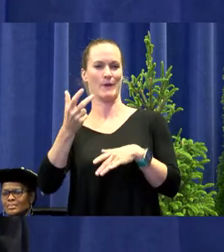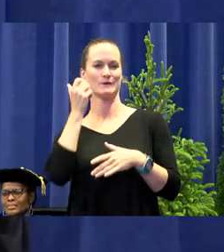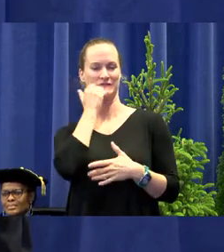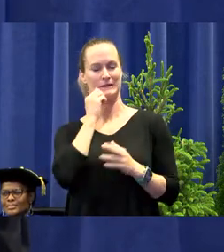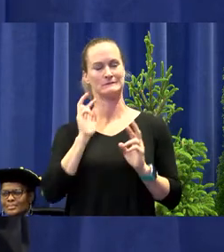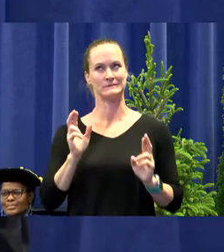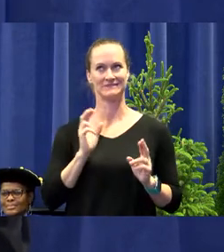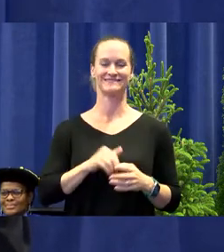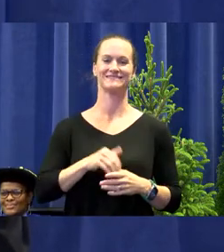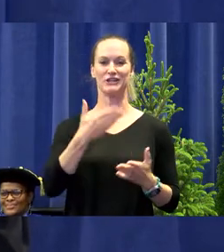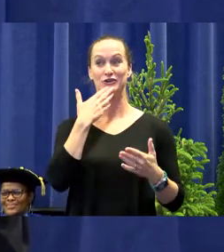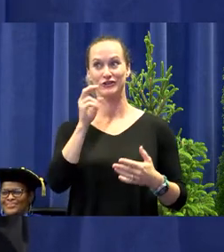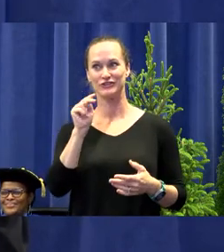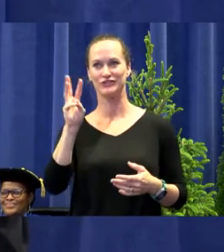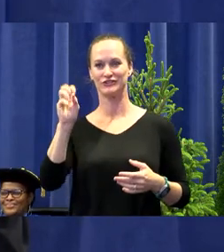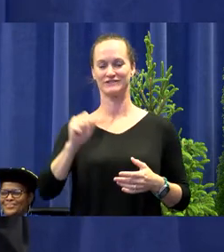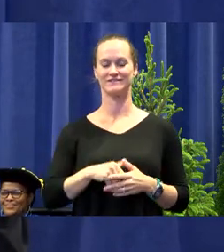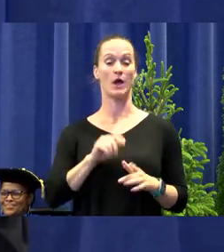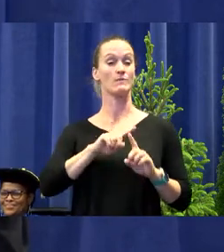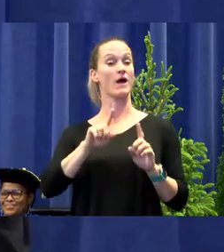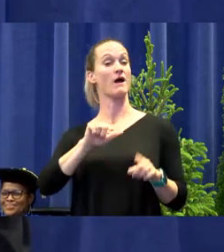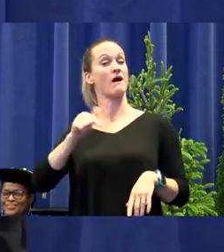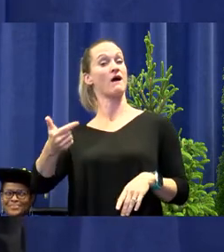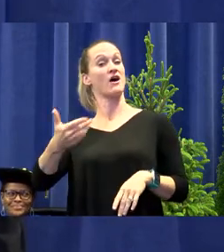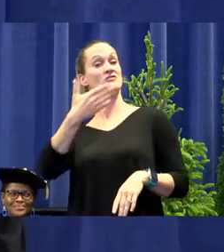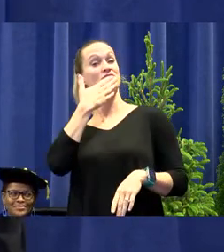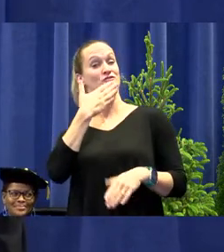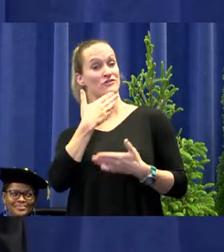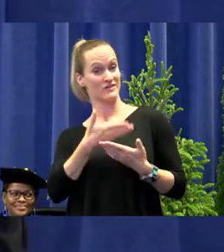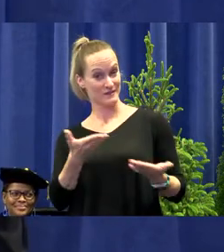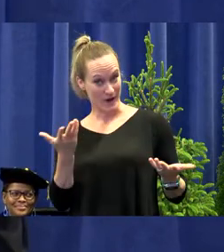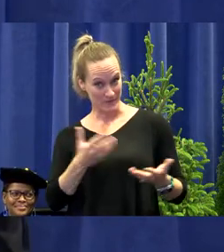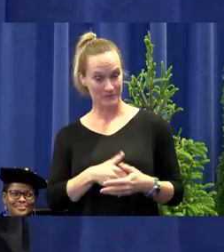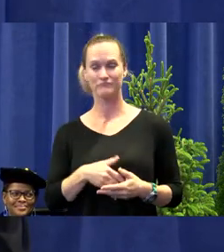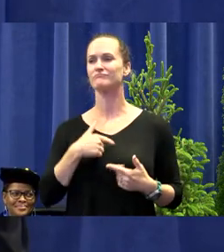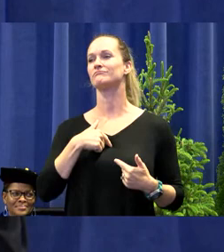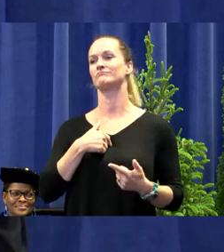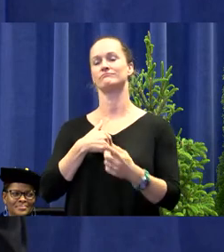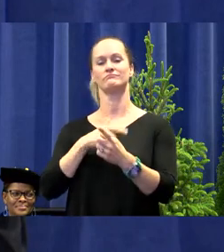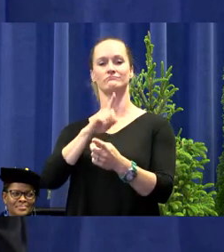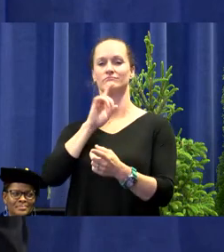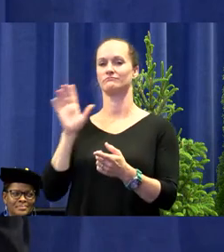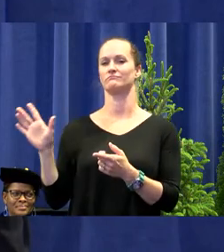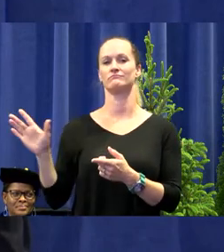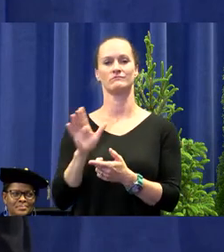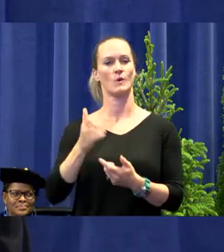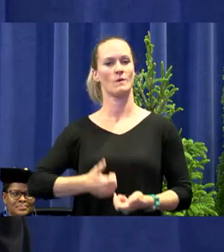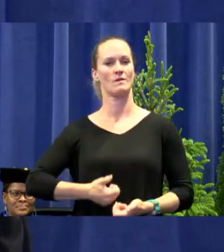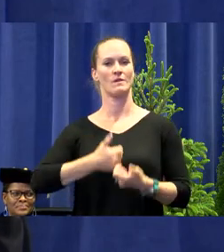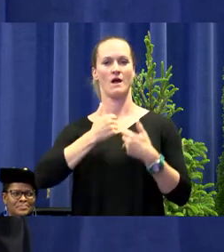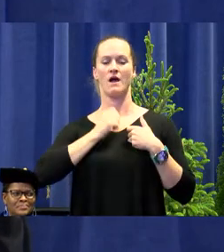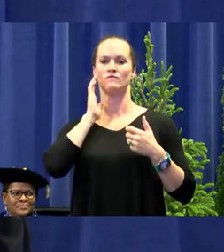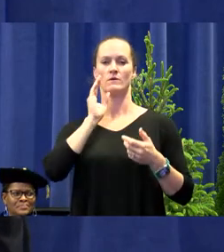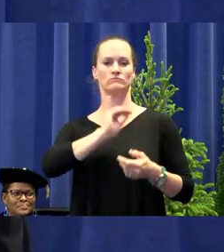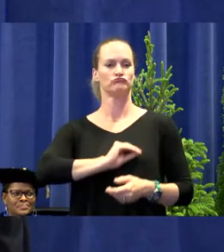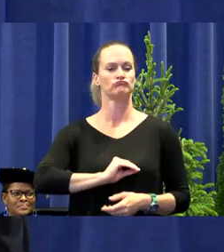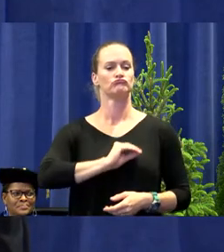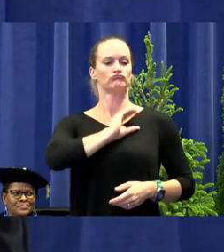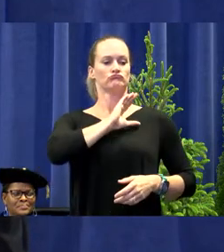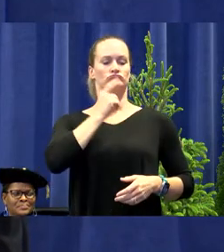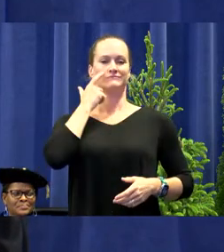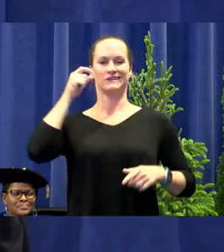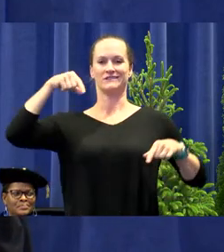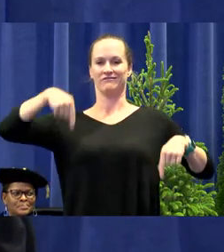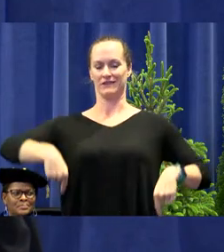the good news. But there's other good news, and that is I trust that your lives will be deeply enriched by the broad liberal arts education